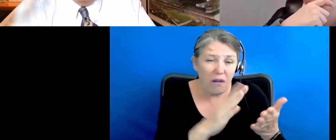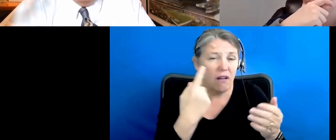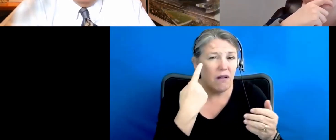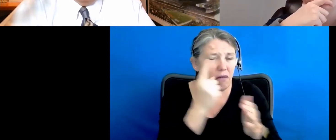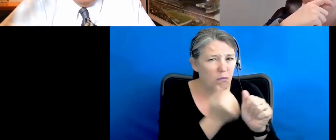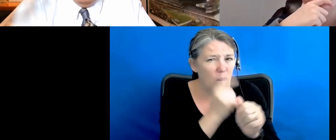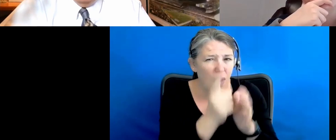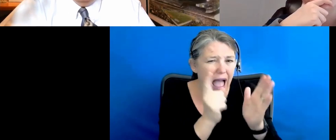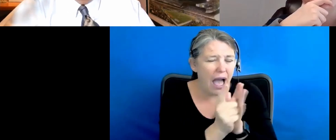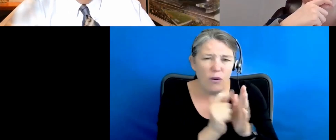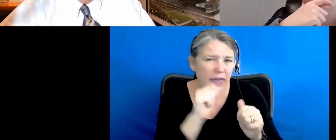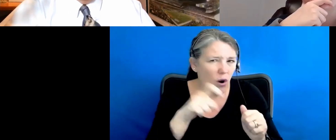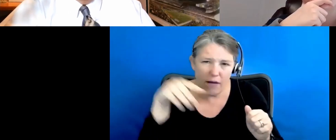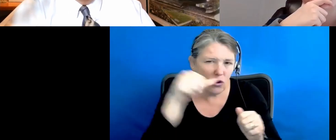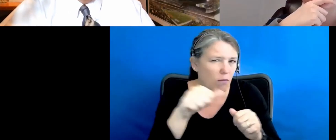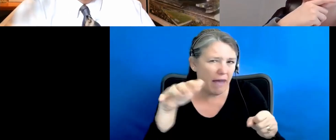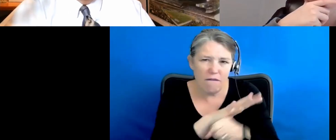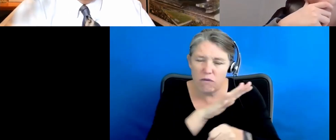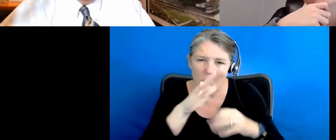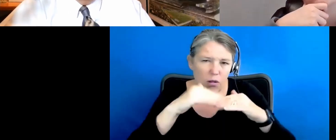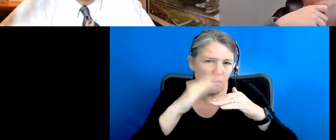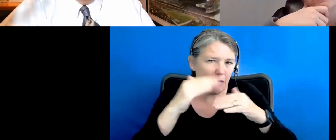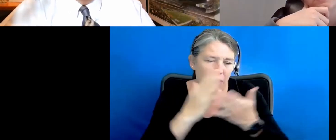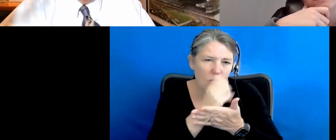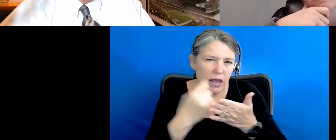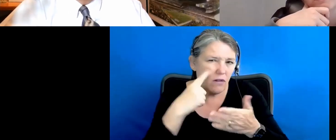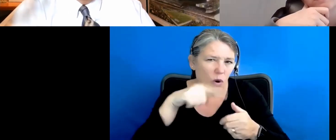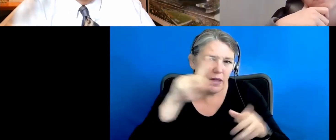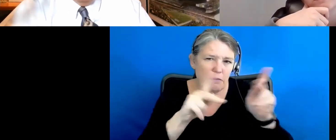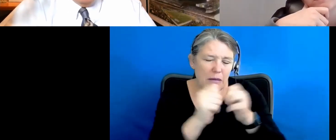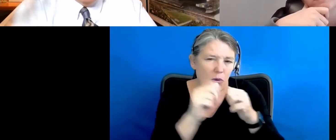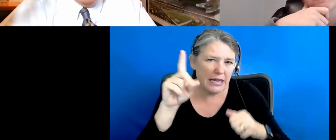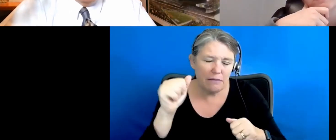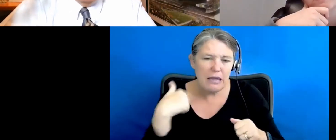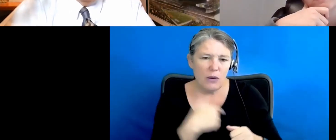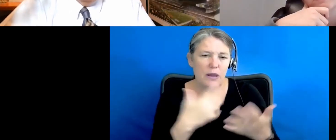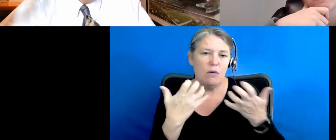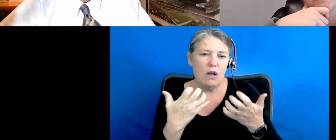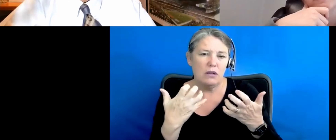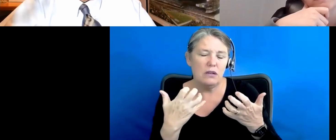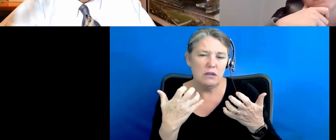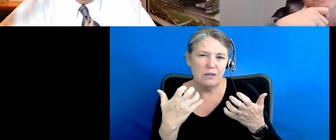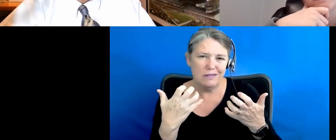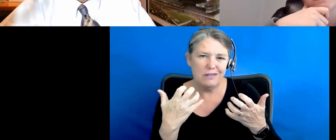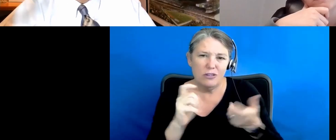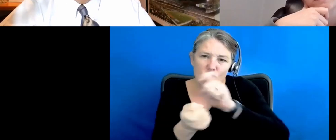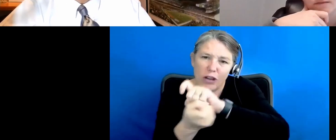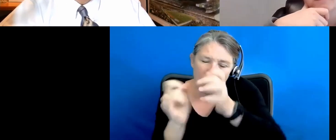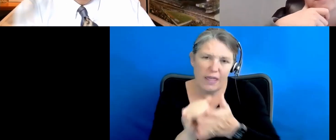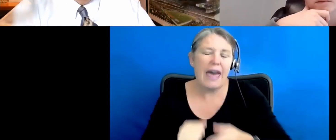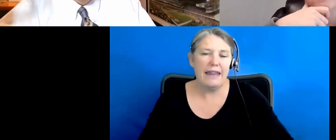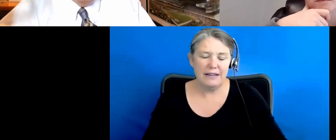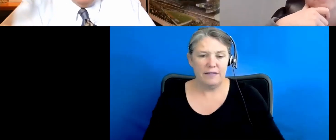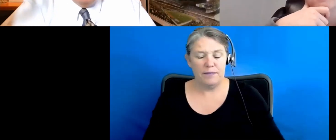don't have to pay the minimum wage to these people with disabilities, and we want to try to get that changed